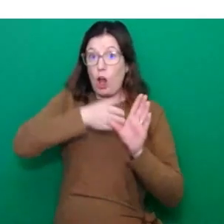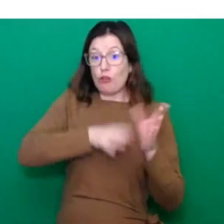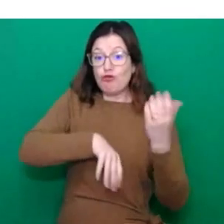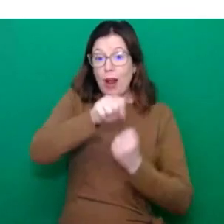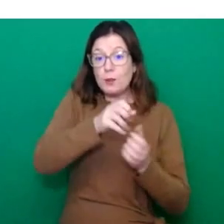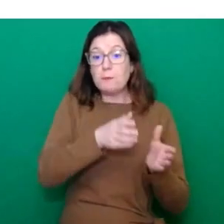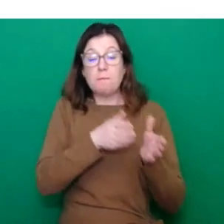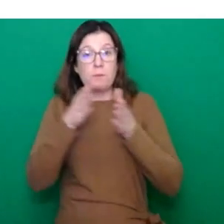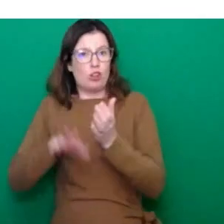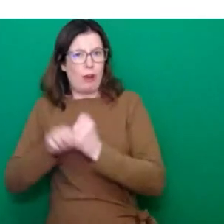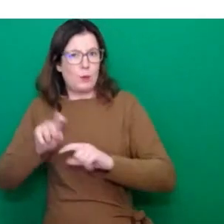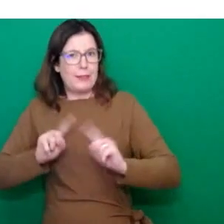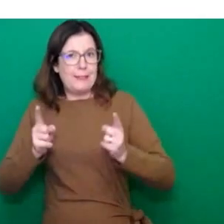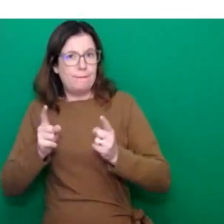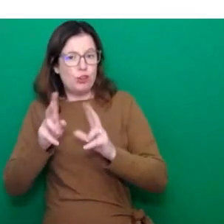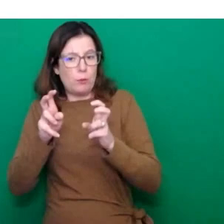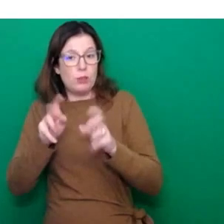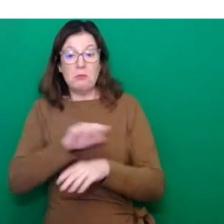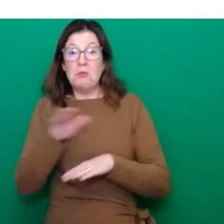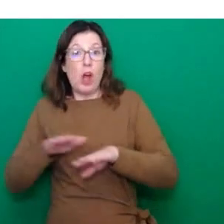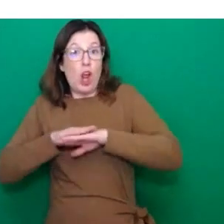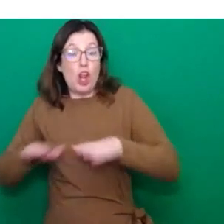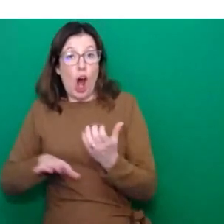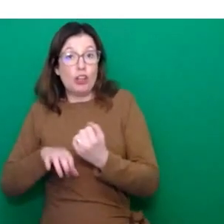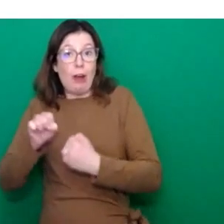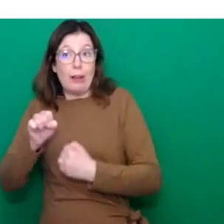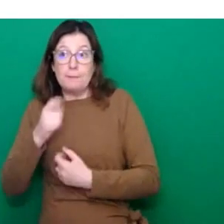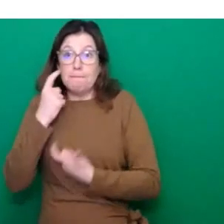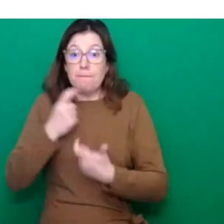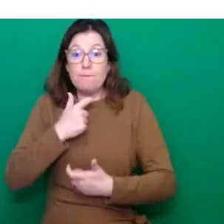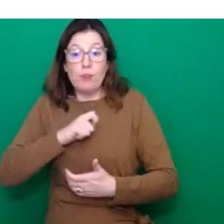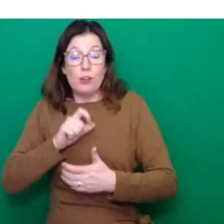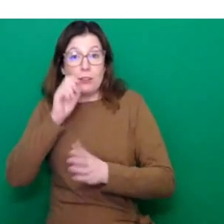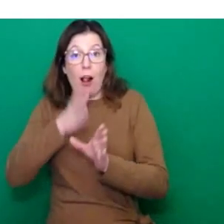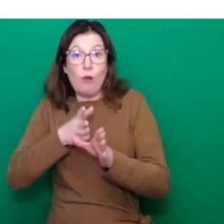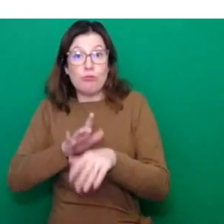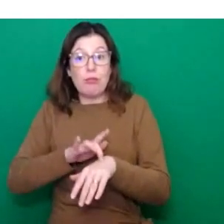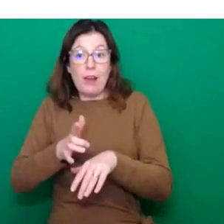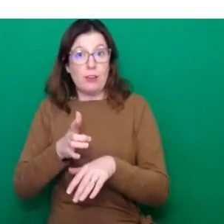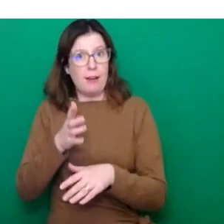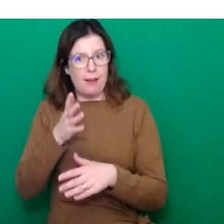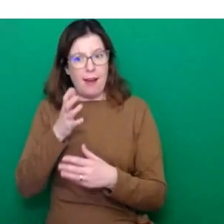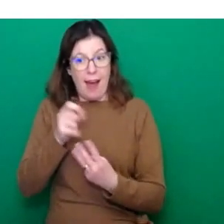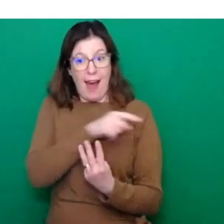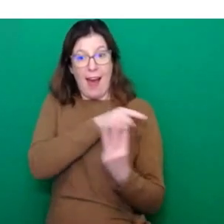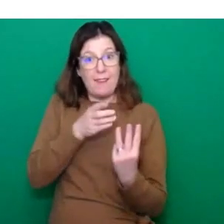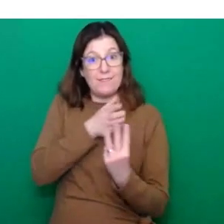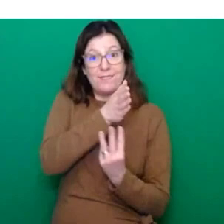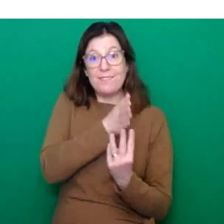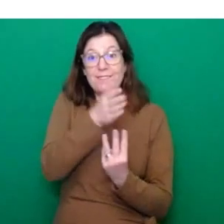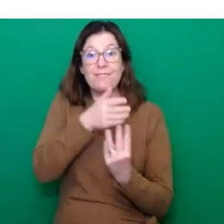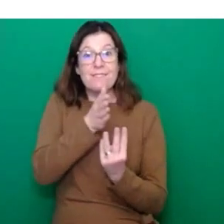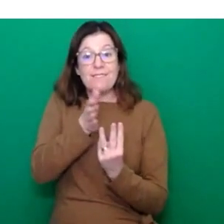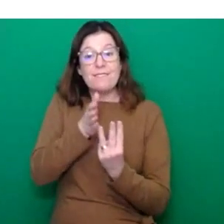you another graduate? Are you a non-graduate looking for a role in the psychological professions? And there are routes for all of those. Or are you